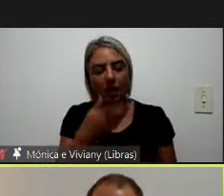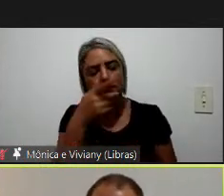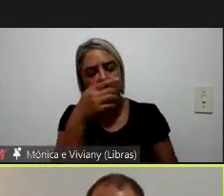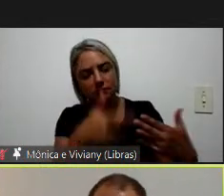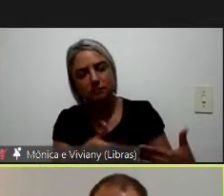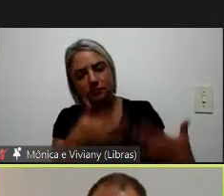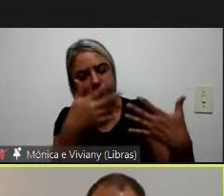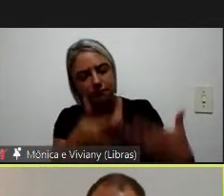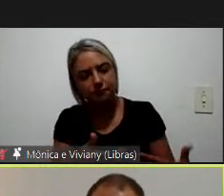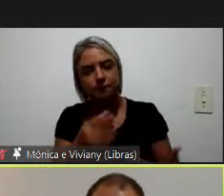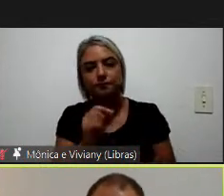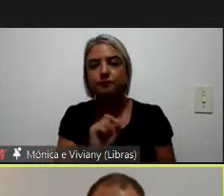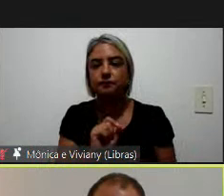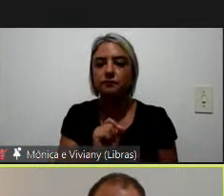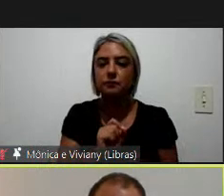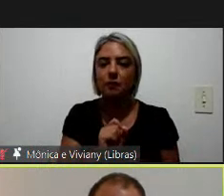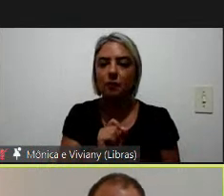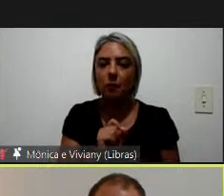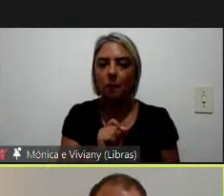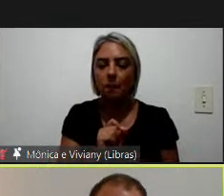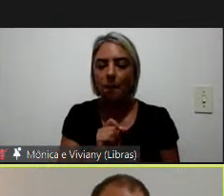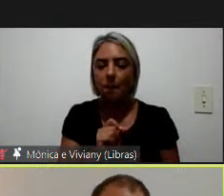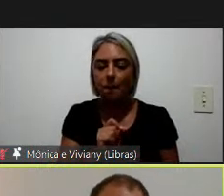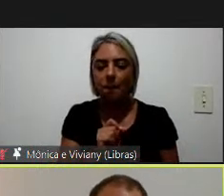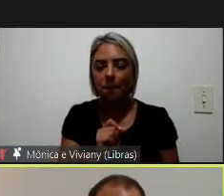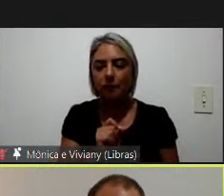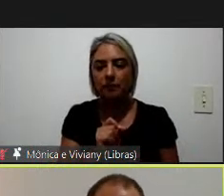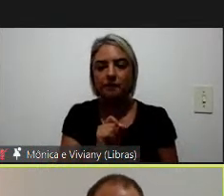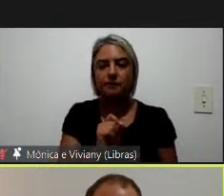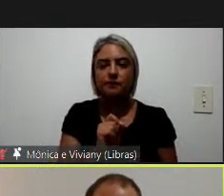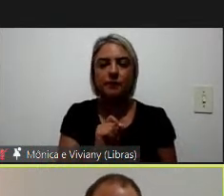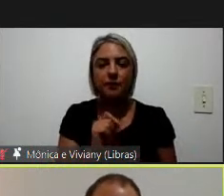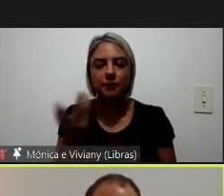the previous talkers.